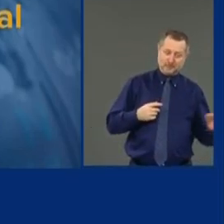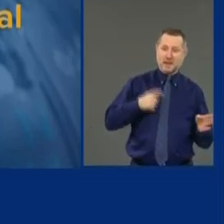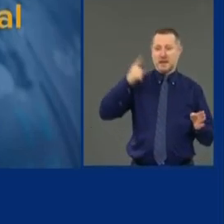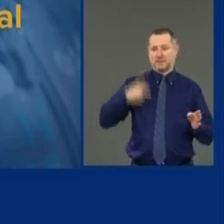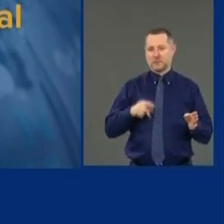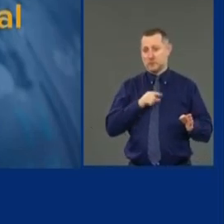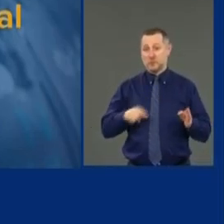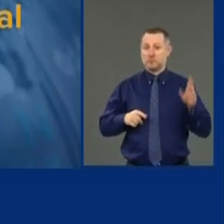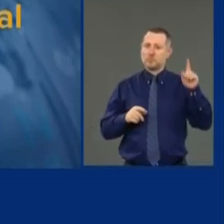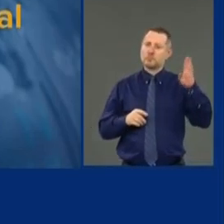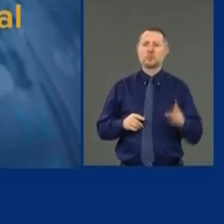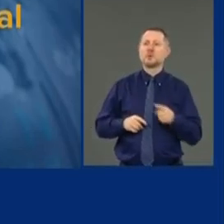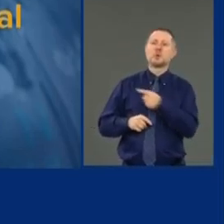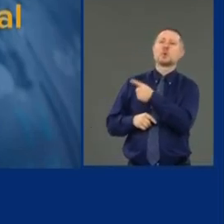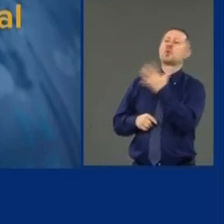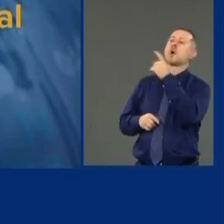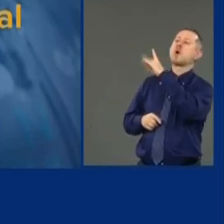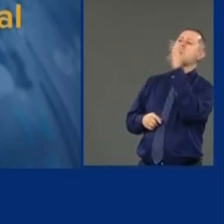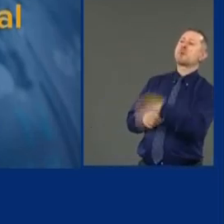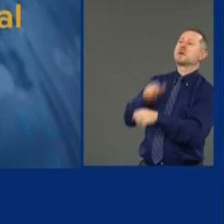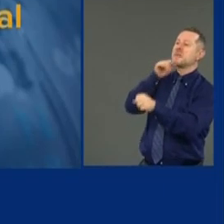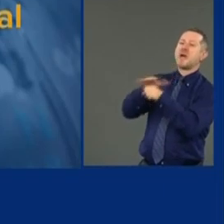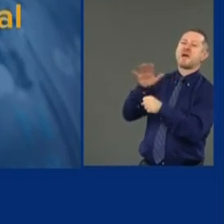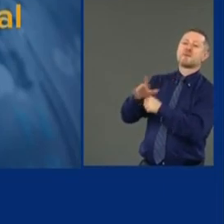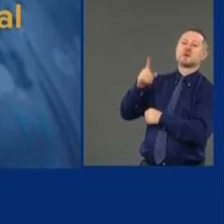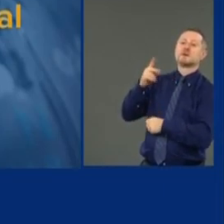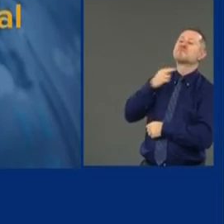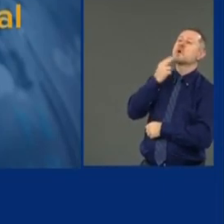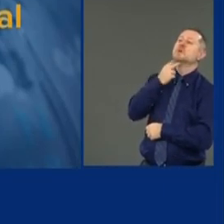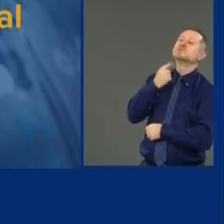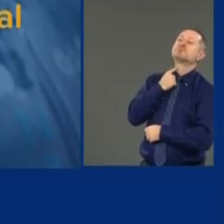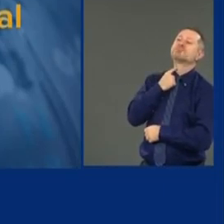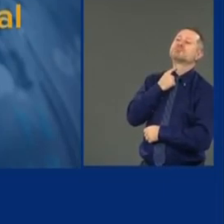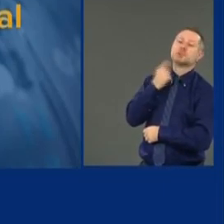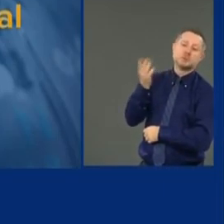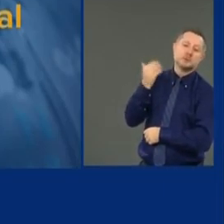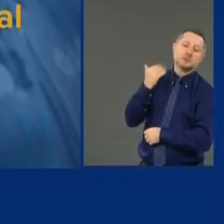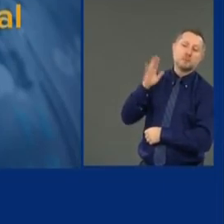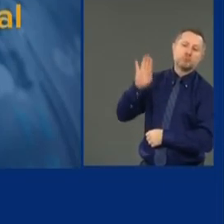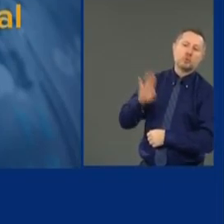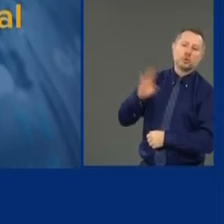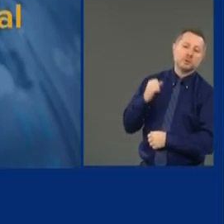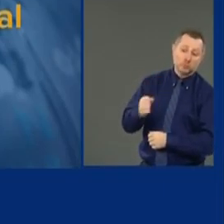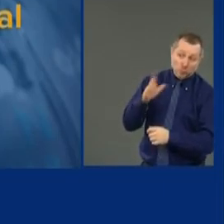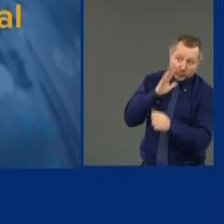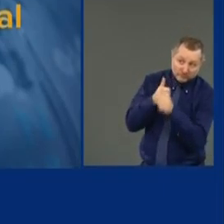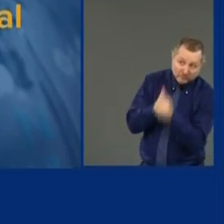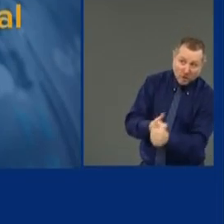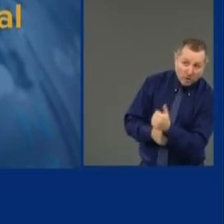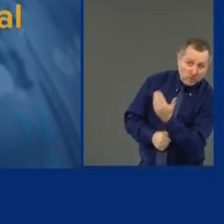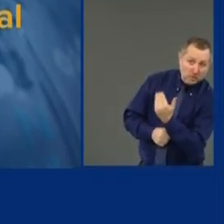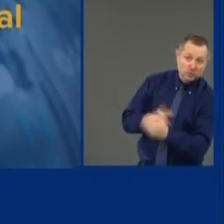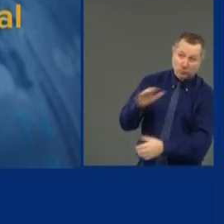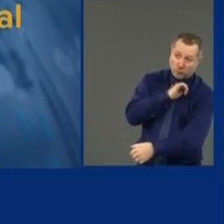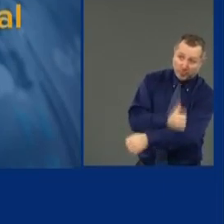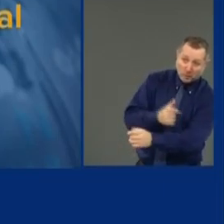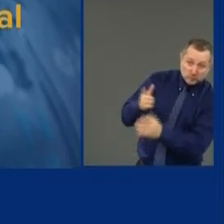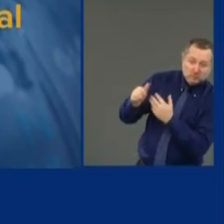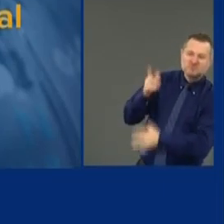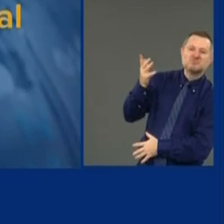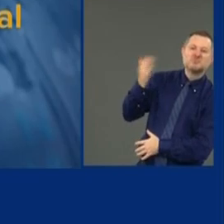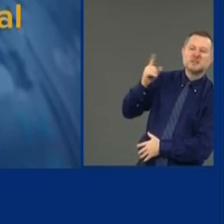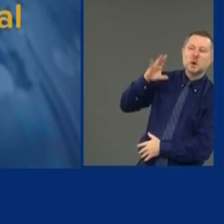full-fledged Brooklyn voice if they're going to listen to a Brooklyn voice of authority. So I'm going to